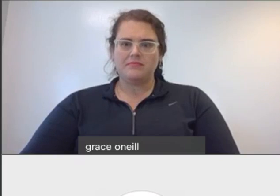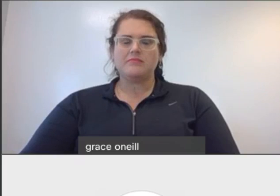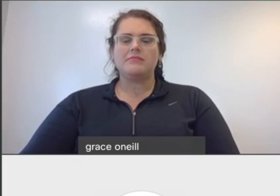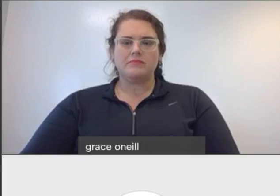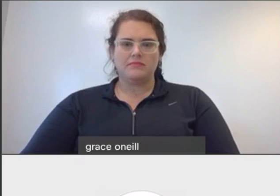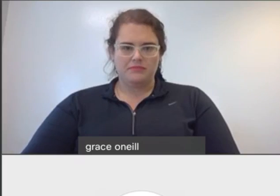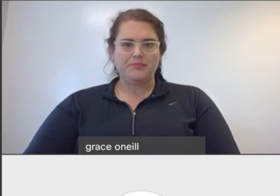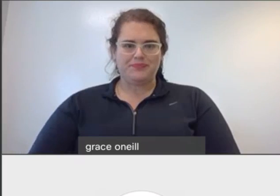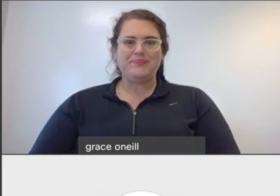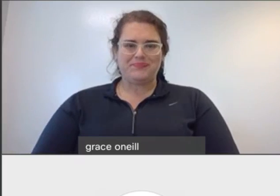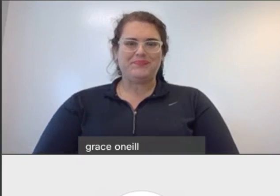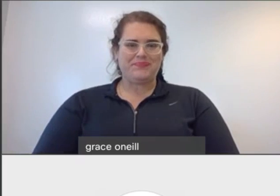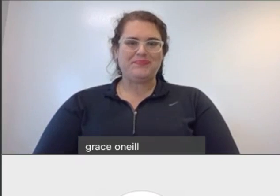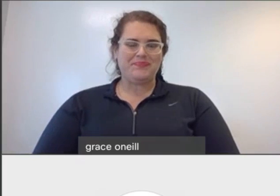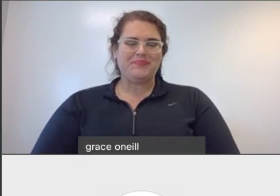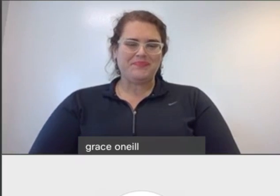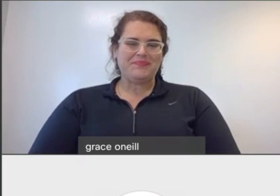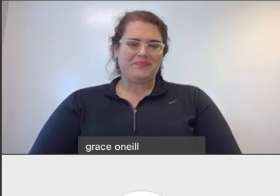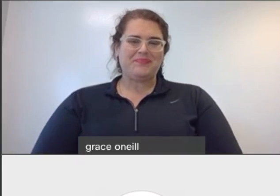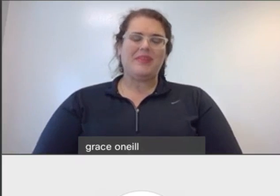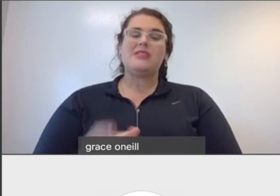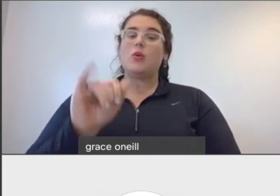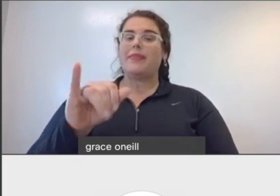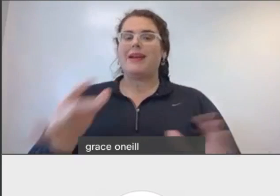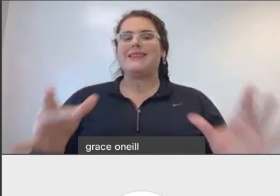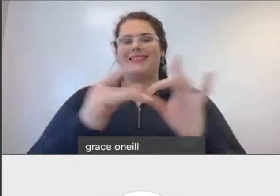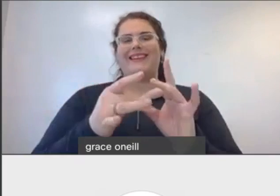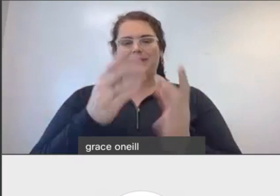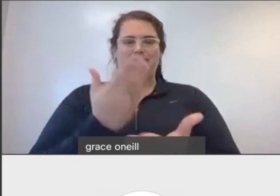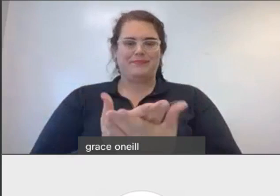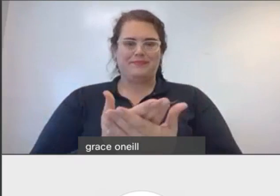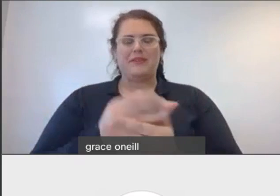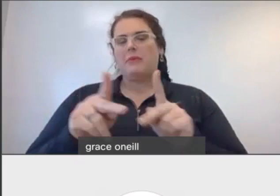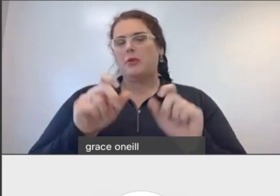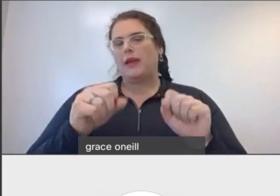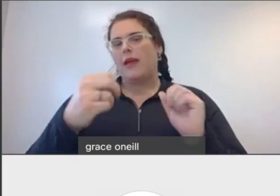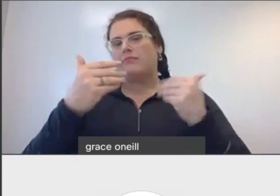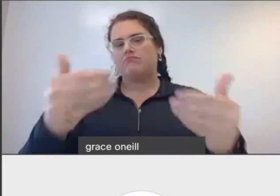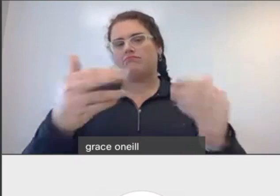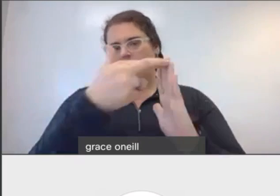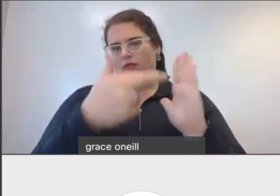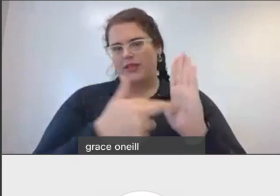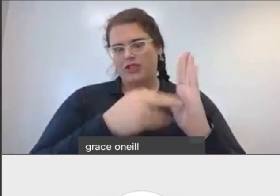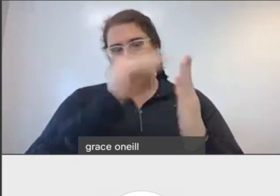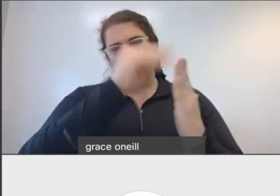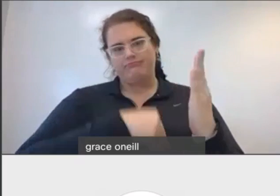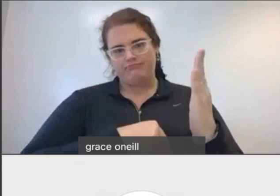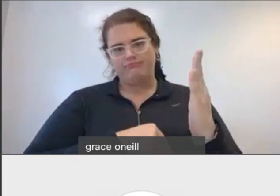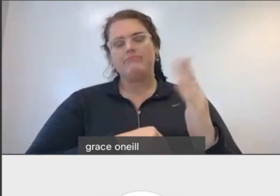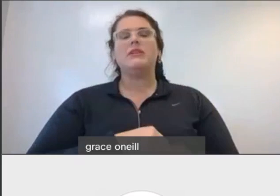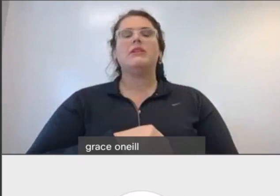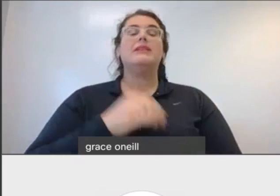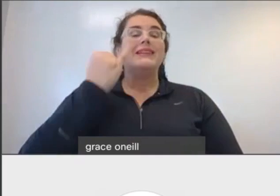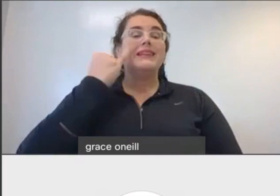That should do it. So this is the link so that people can register. You can also, if you are interested,